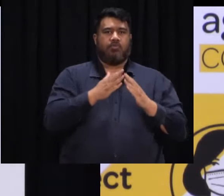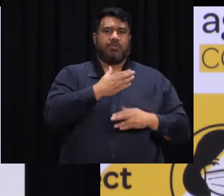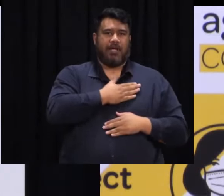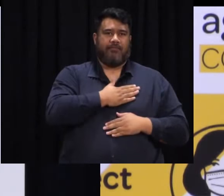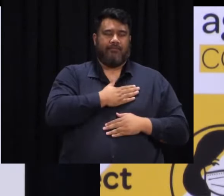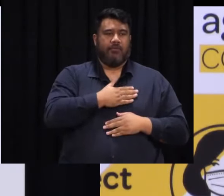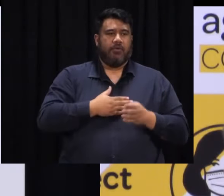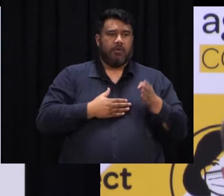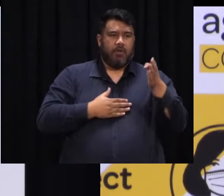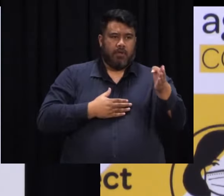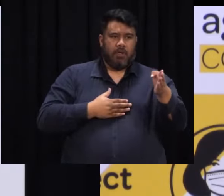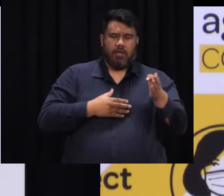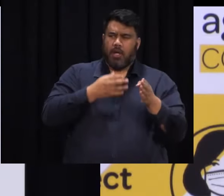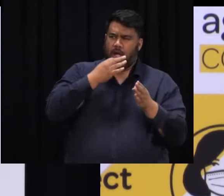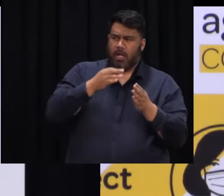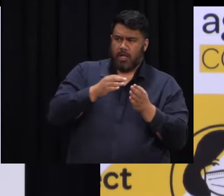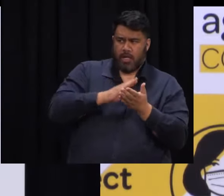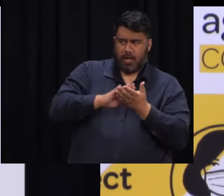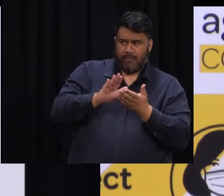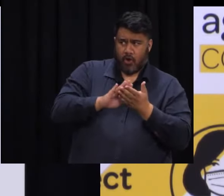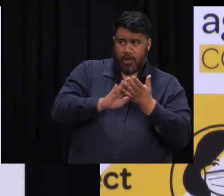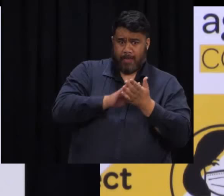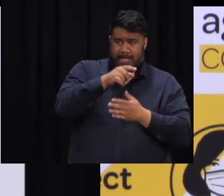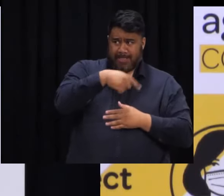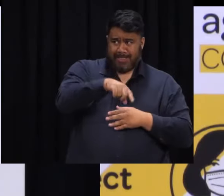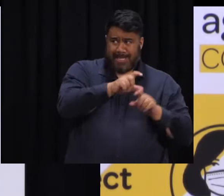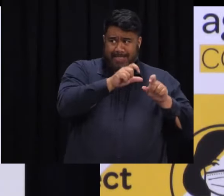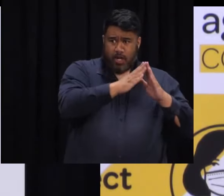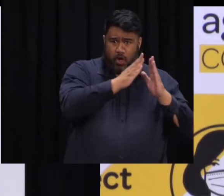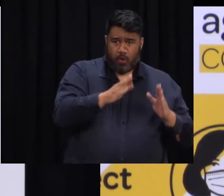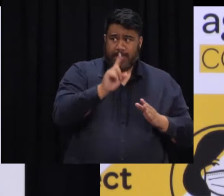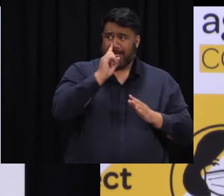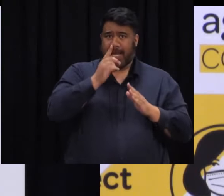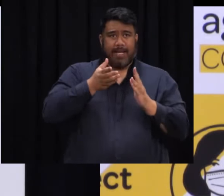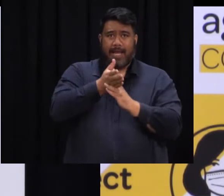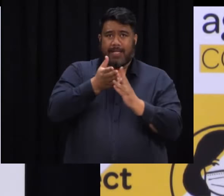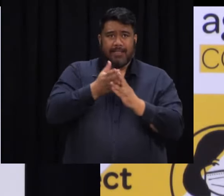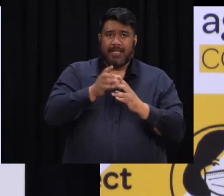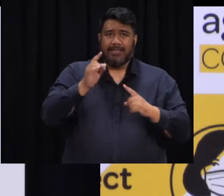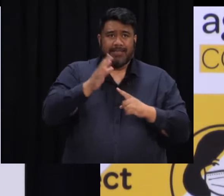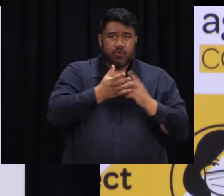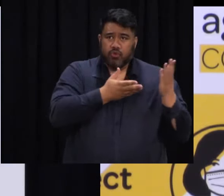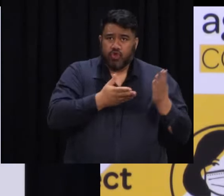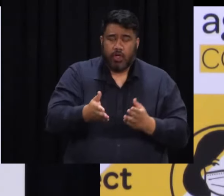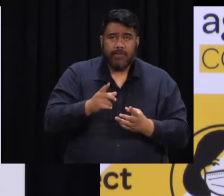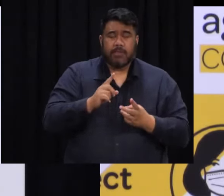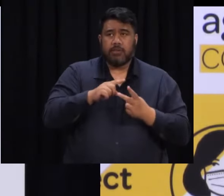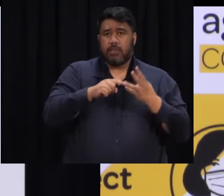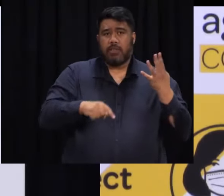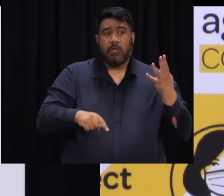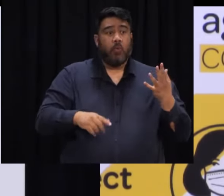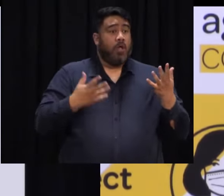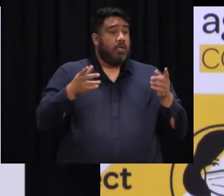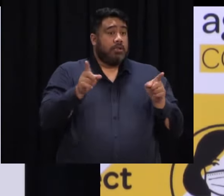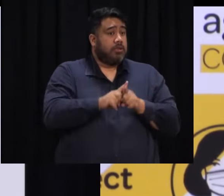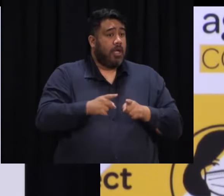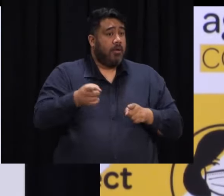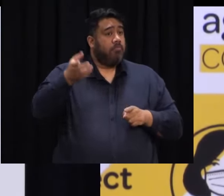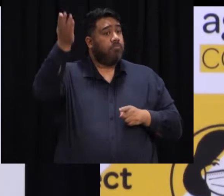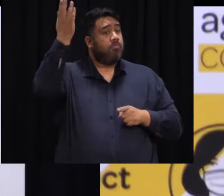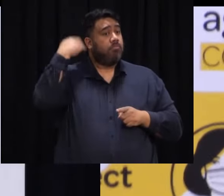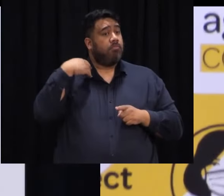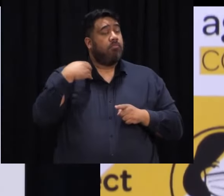Jason. To clarify, that means stay at home, no access to essential services. It's exactly the same call as we made when we very first